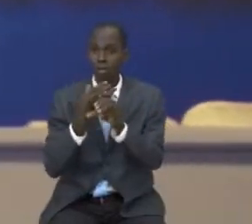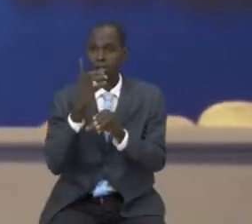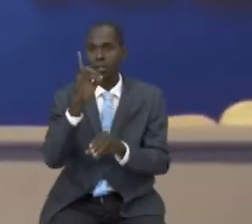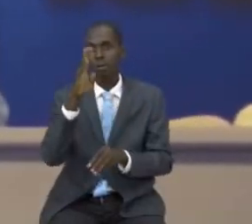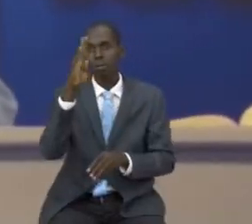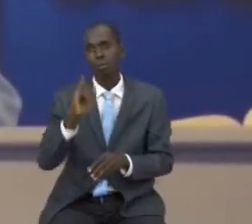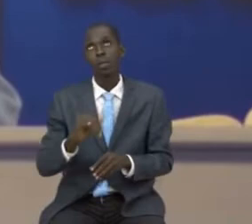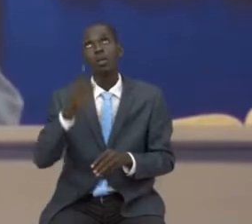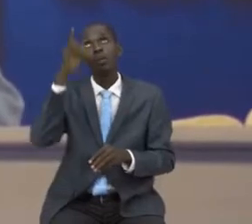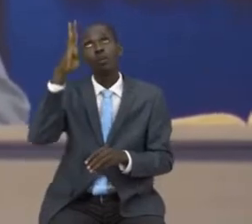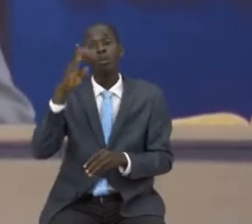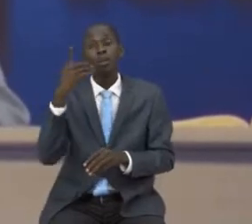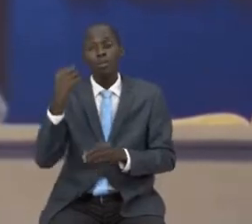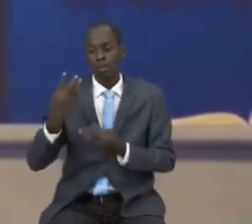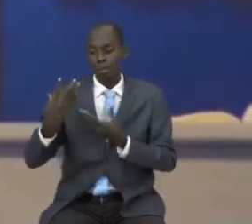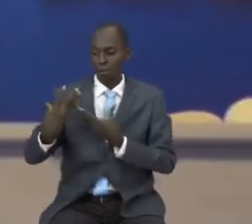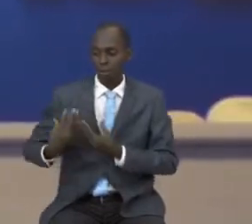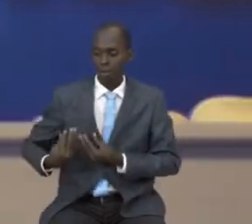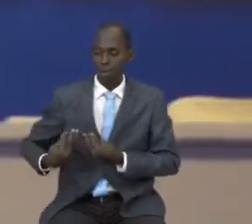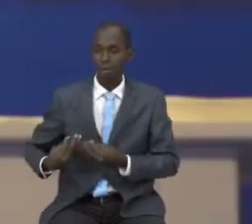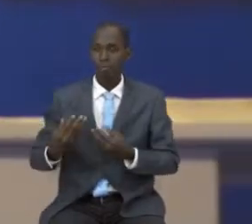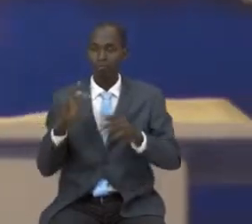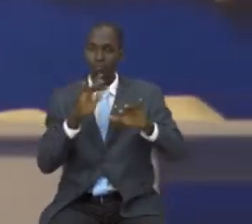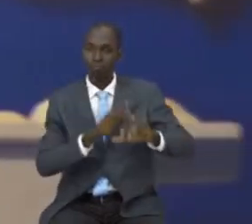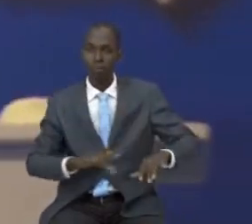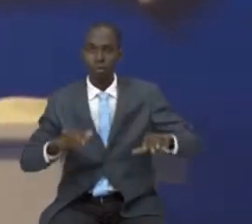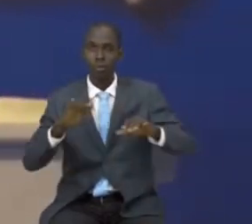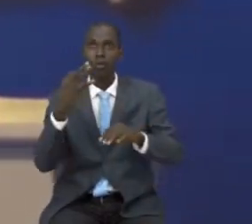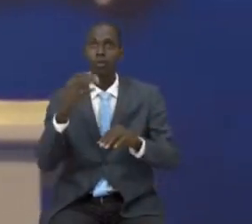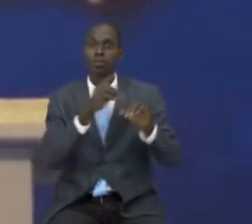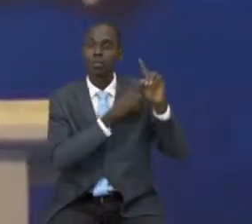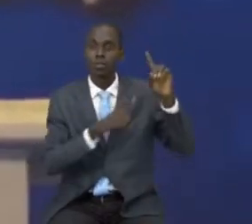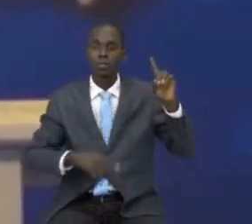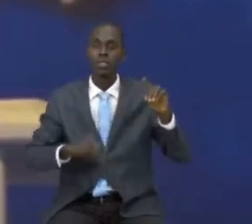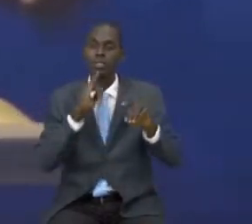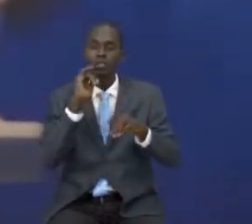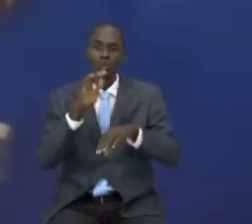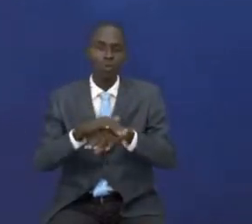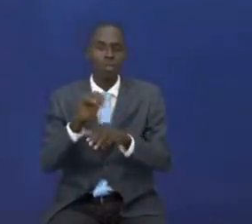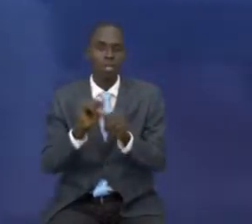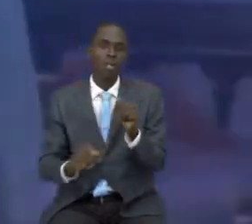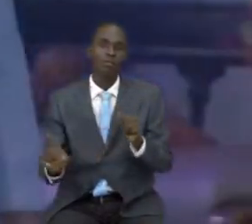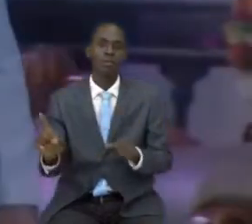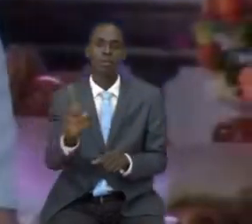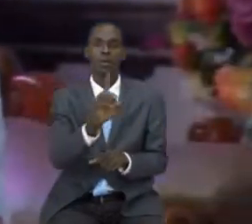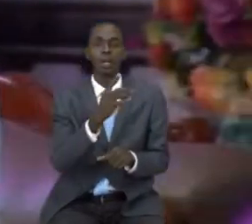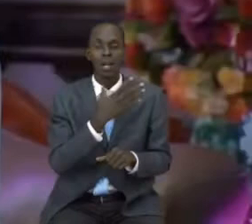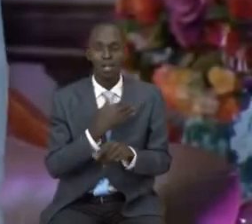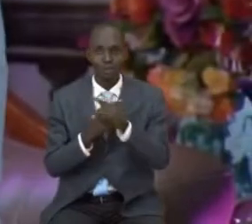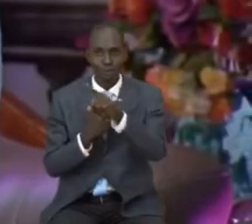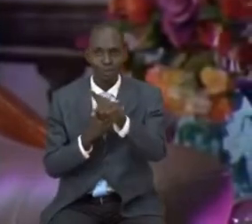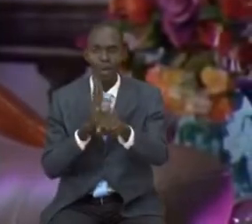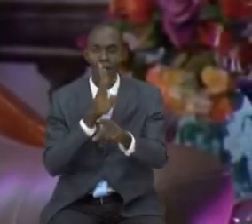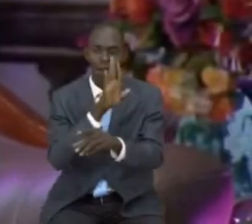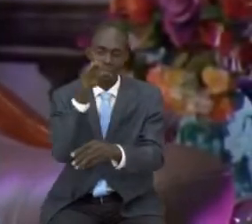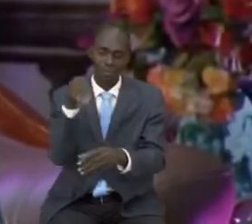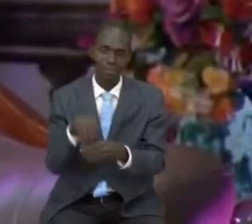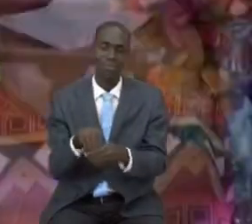tender mercy of the Lord over everyone. And you are